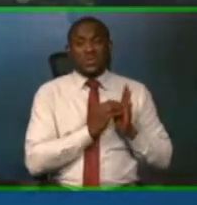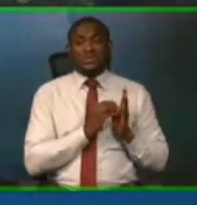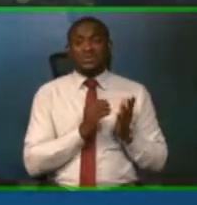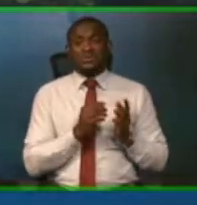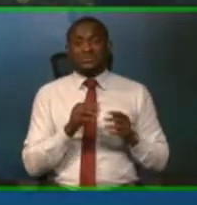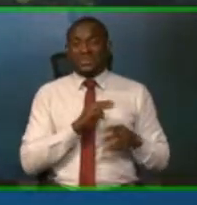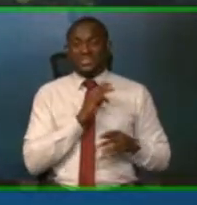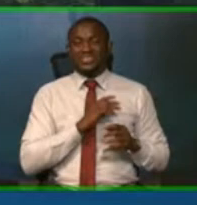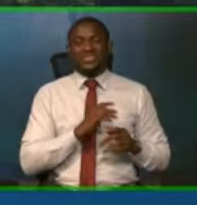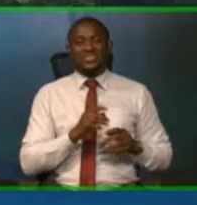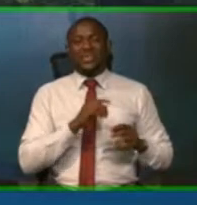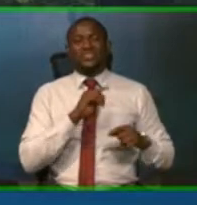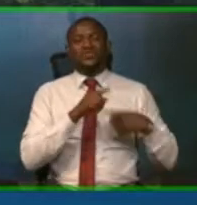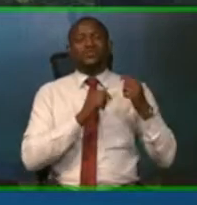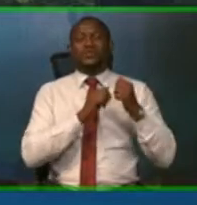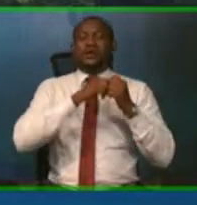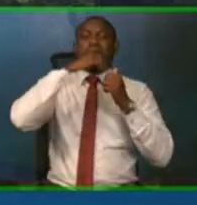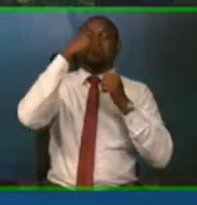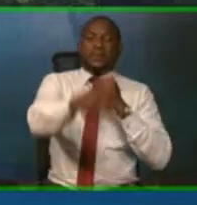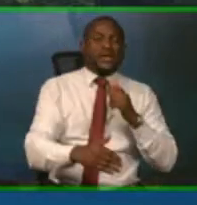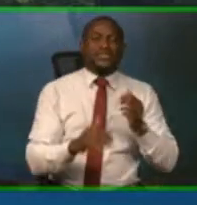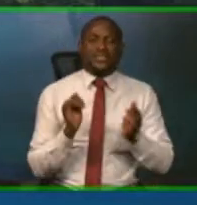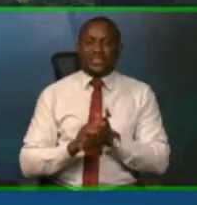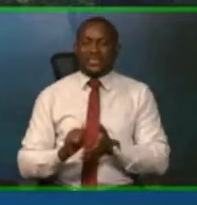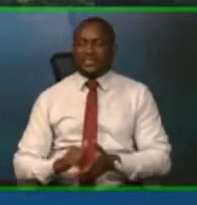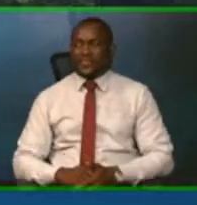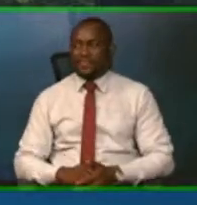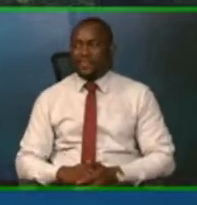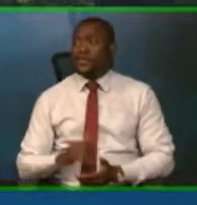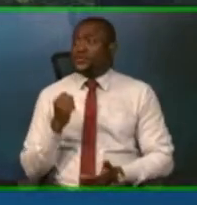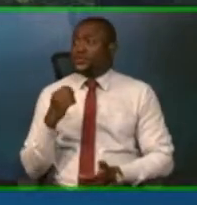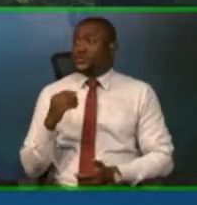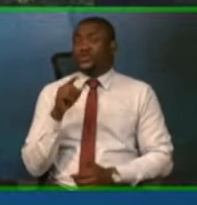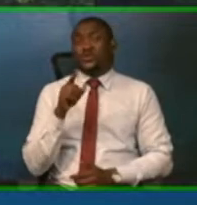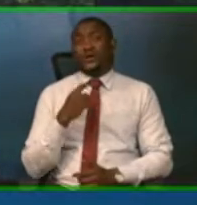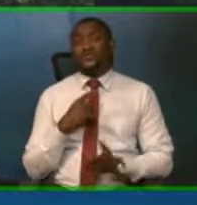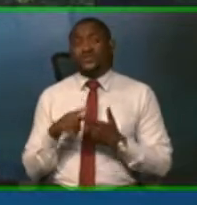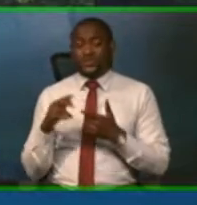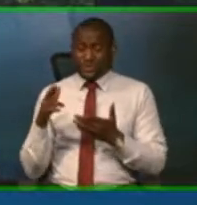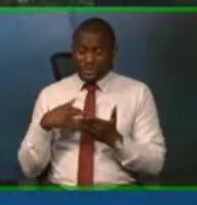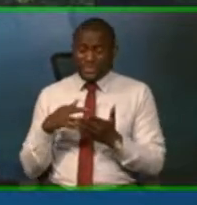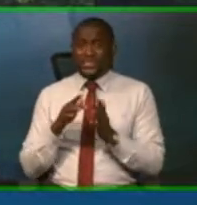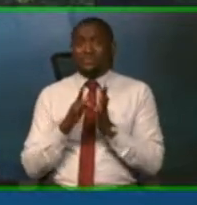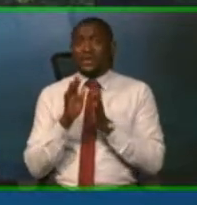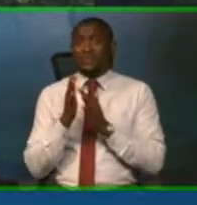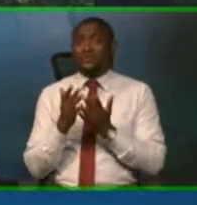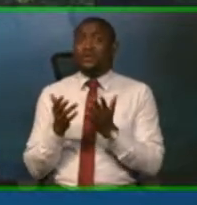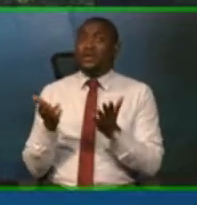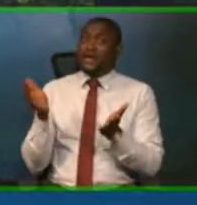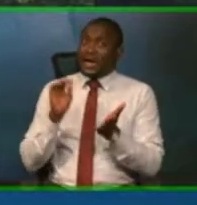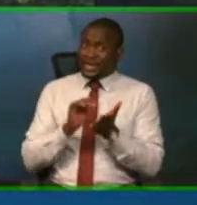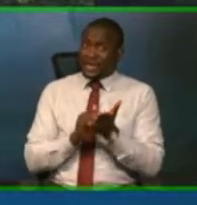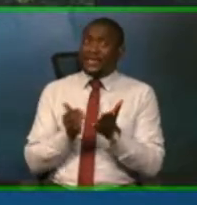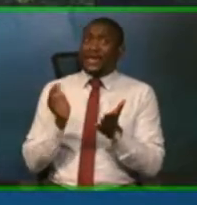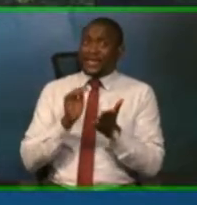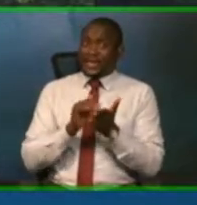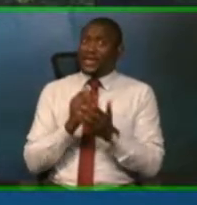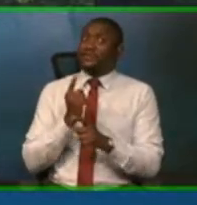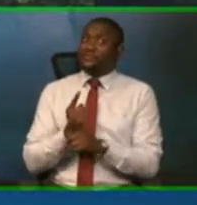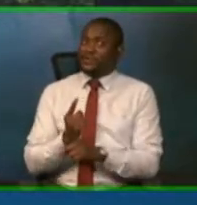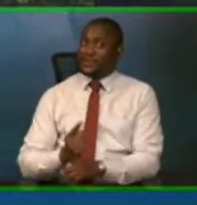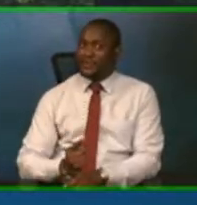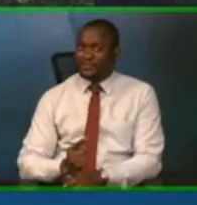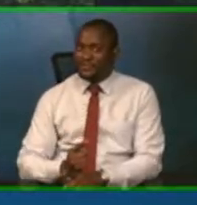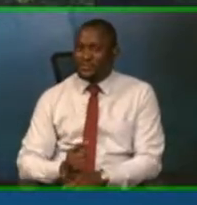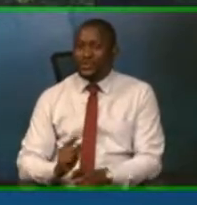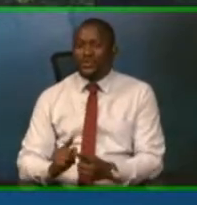that. So you have to read the Bible properly again